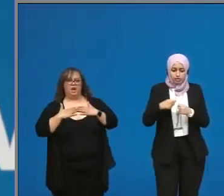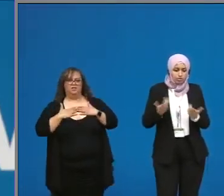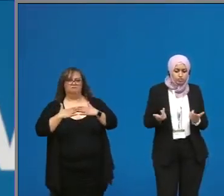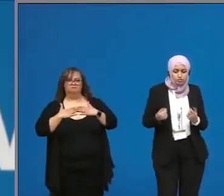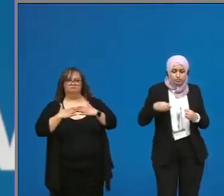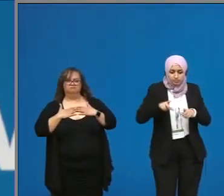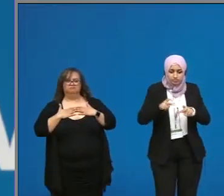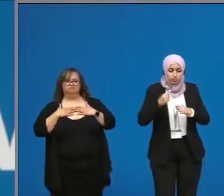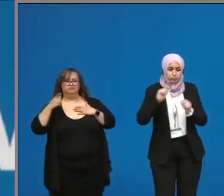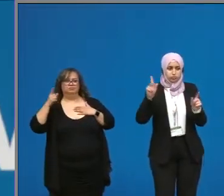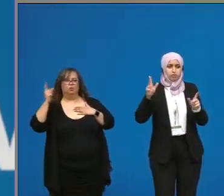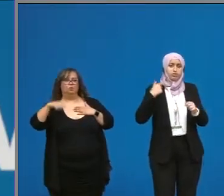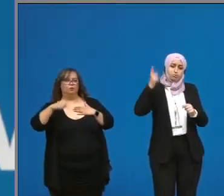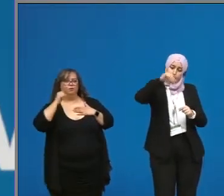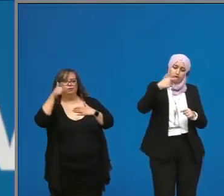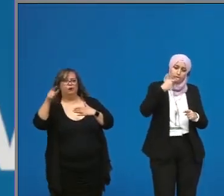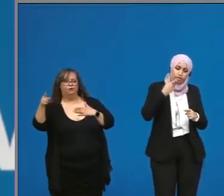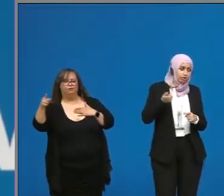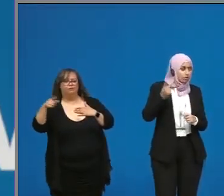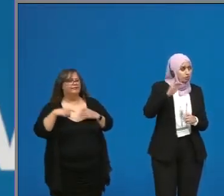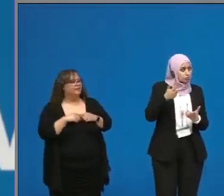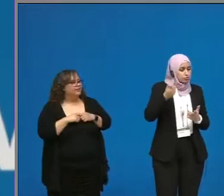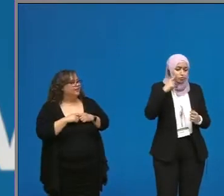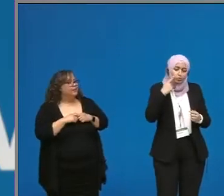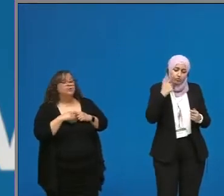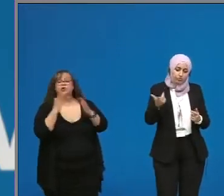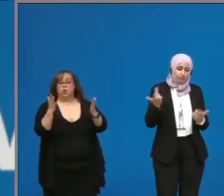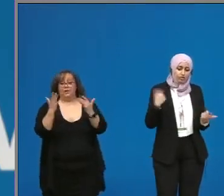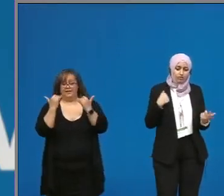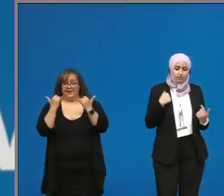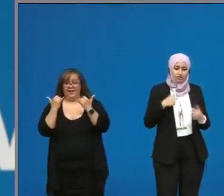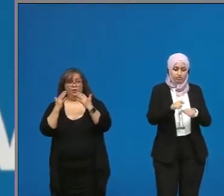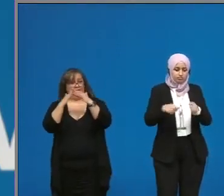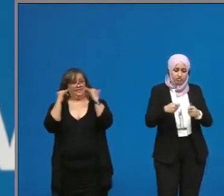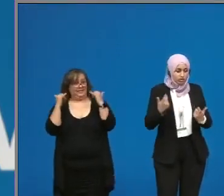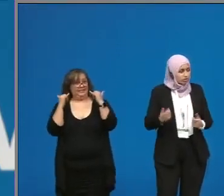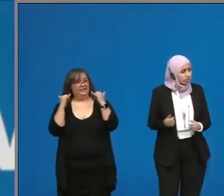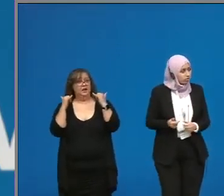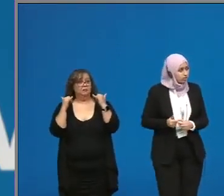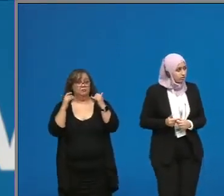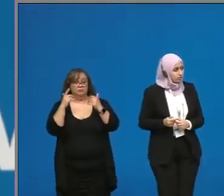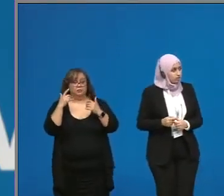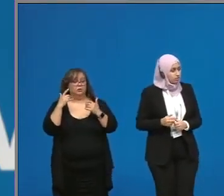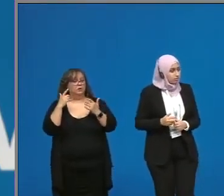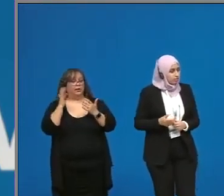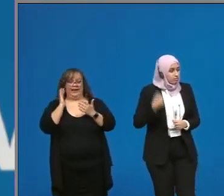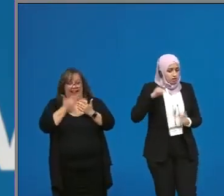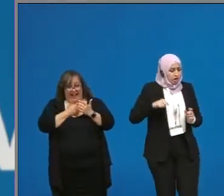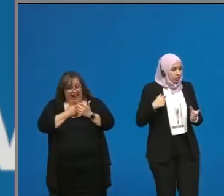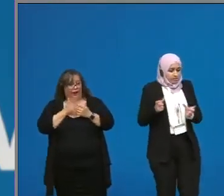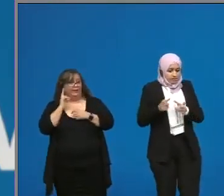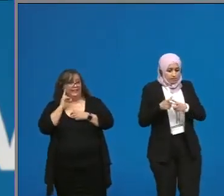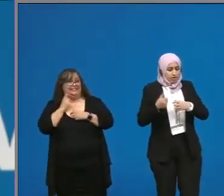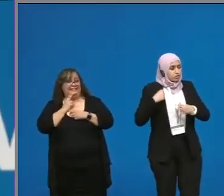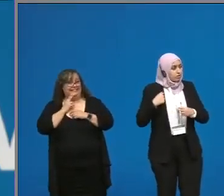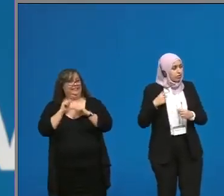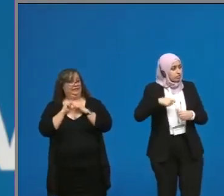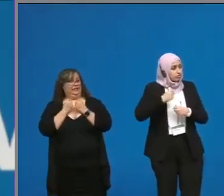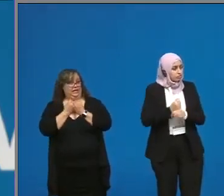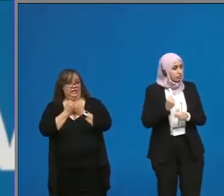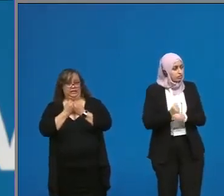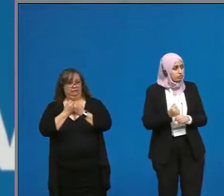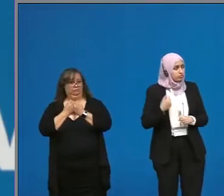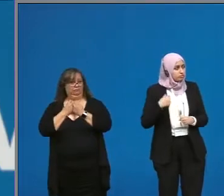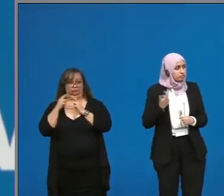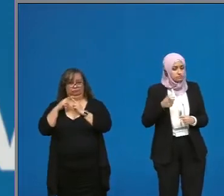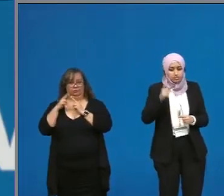He developed a system where now our deaf team can, in real time, make